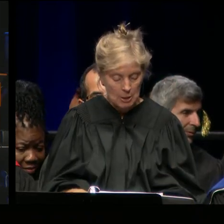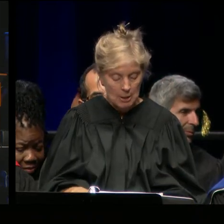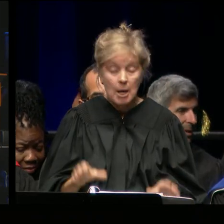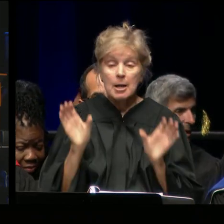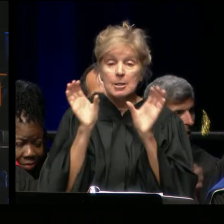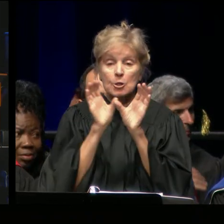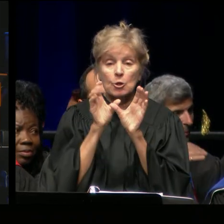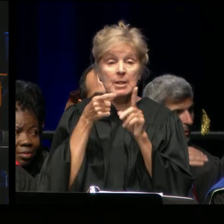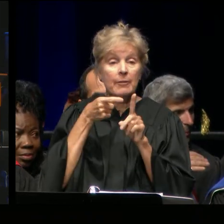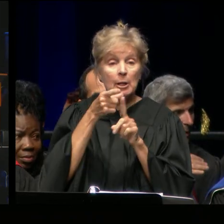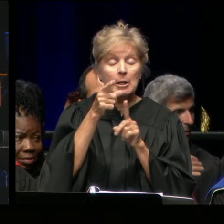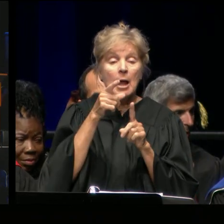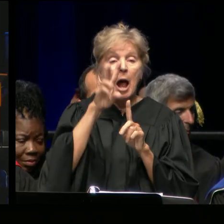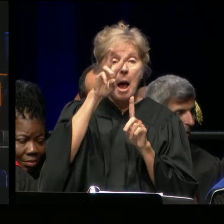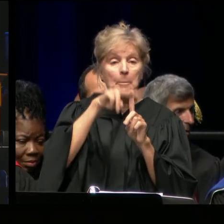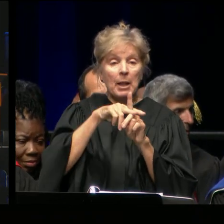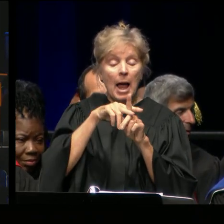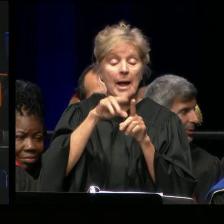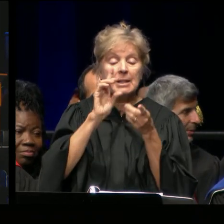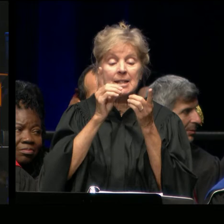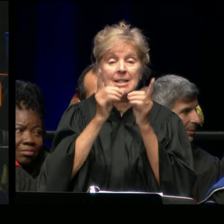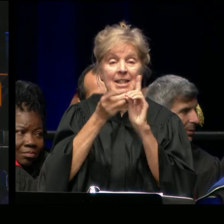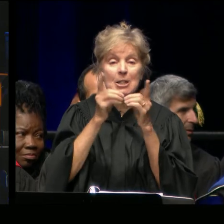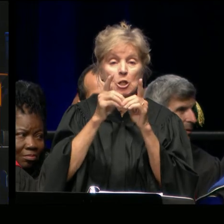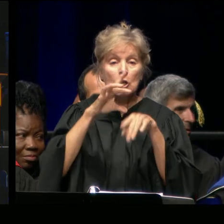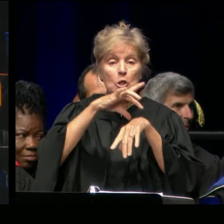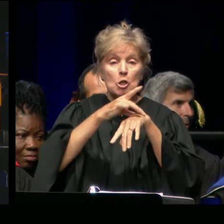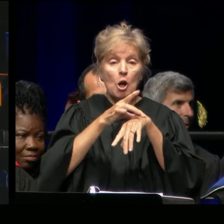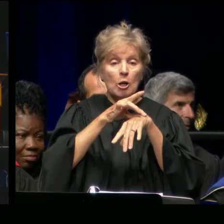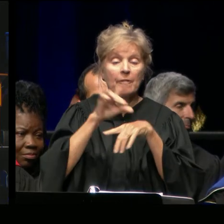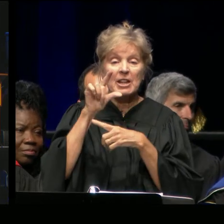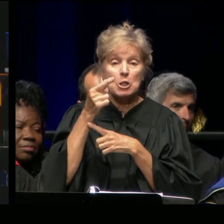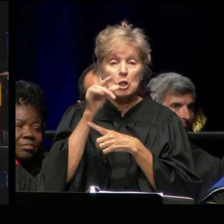Certificate in Applied Digital Geography and GIS.